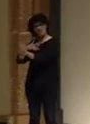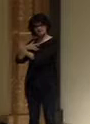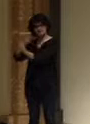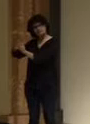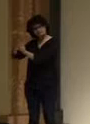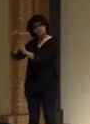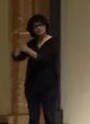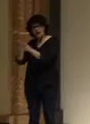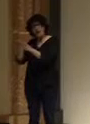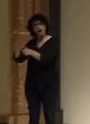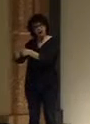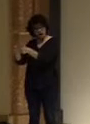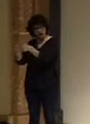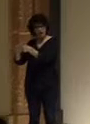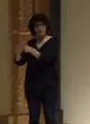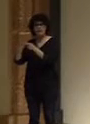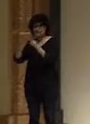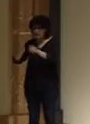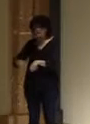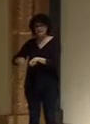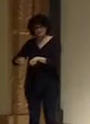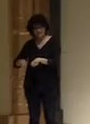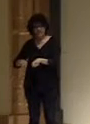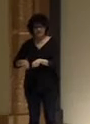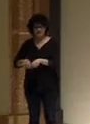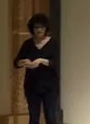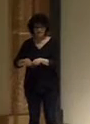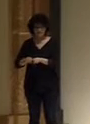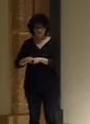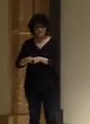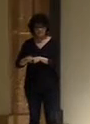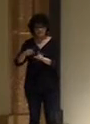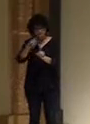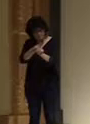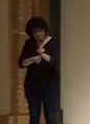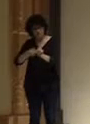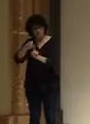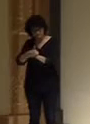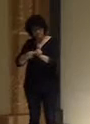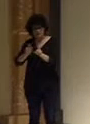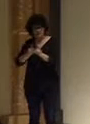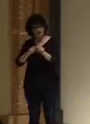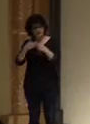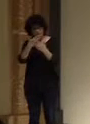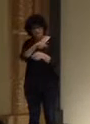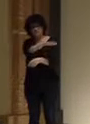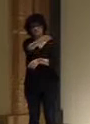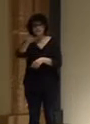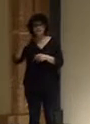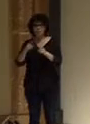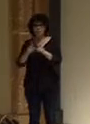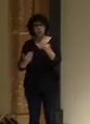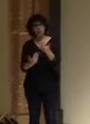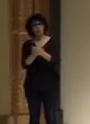and necessity to break out of our silo, our cocoon, our comfort zone, and